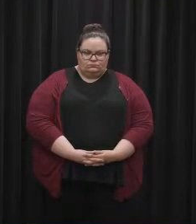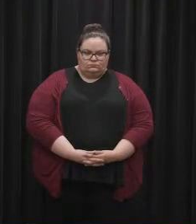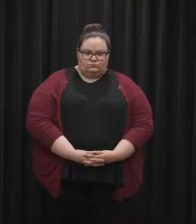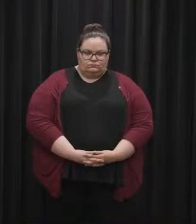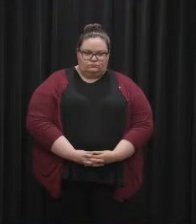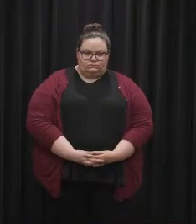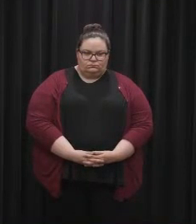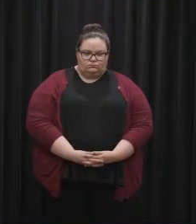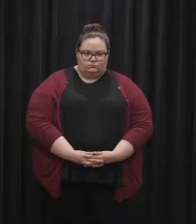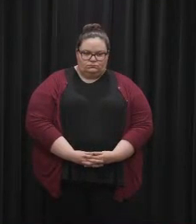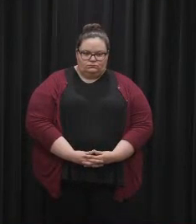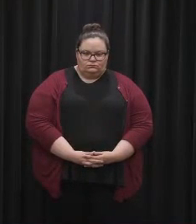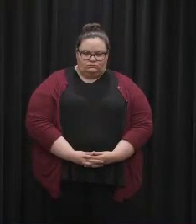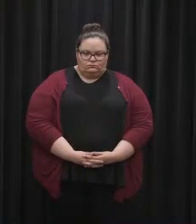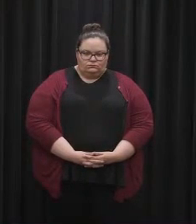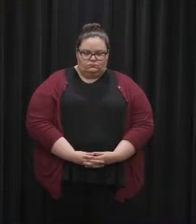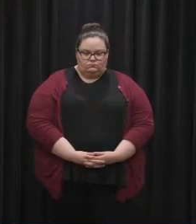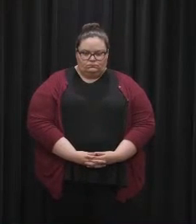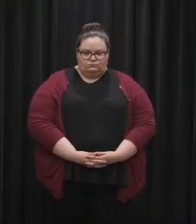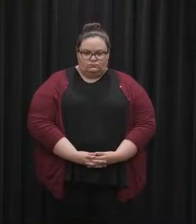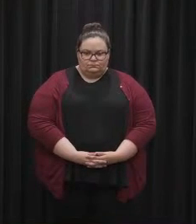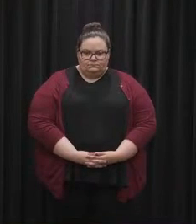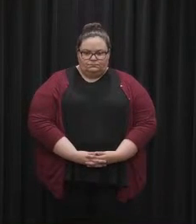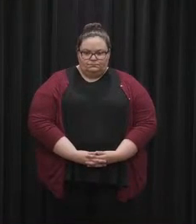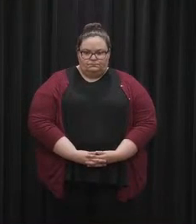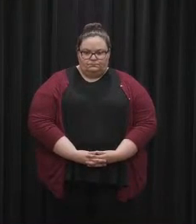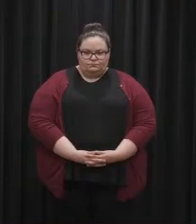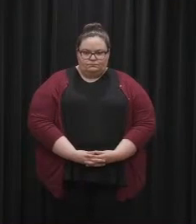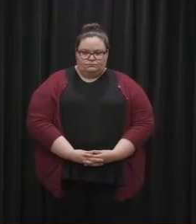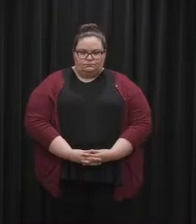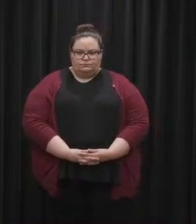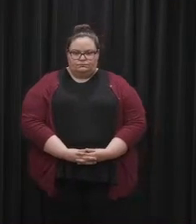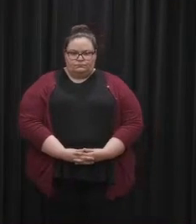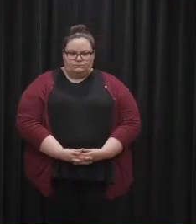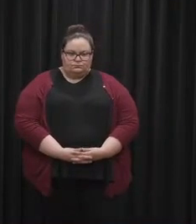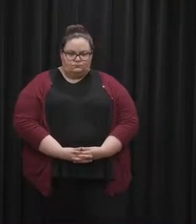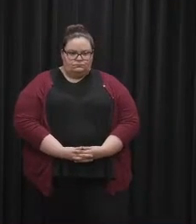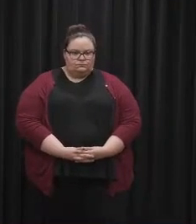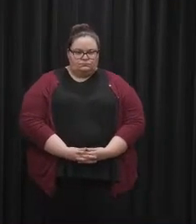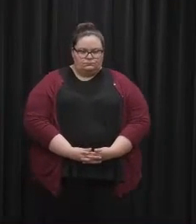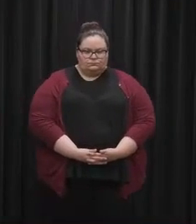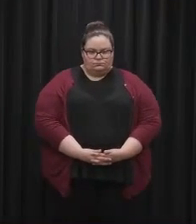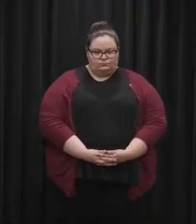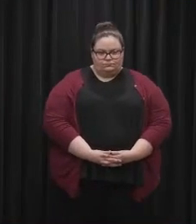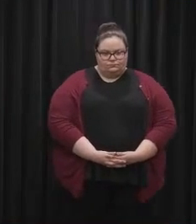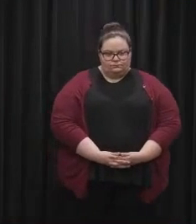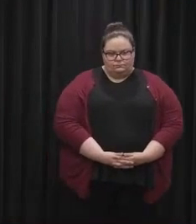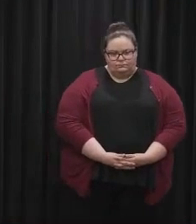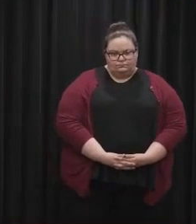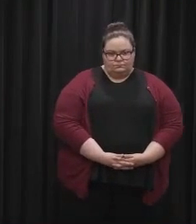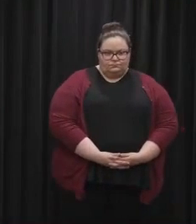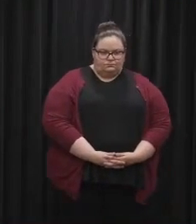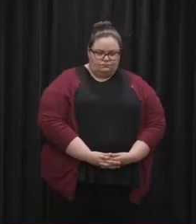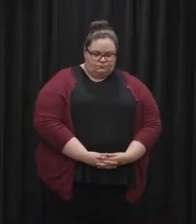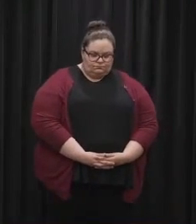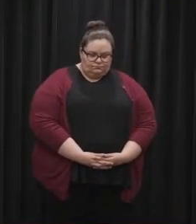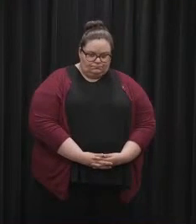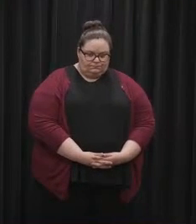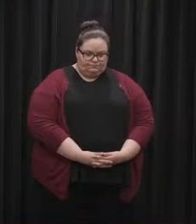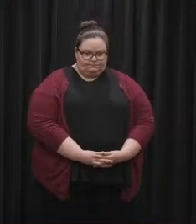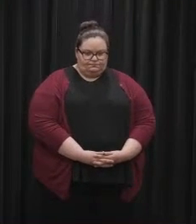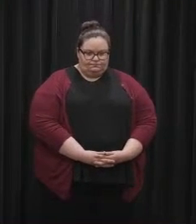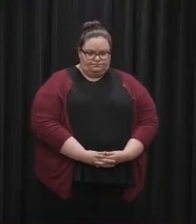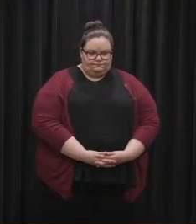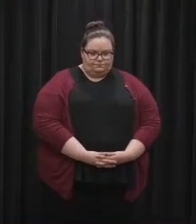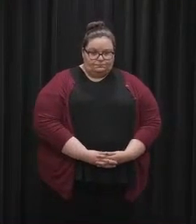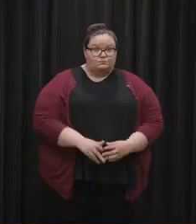factor, which is always possible in a pandemic with such a new virus, We will follow Dr. Russell and her team's